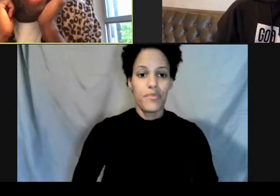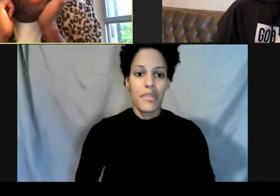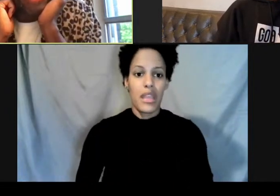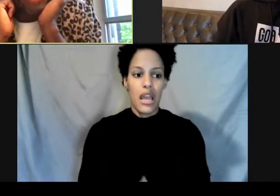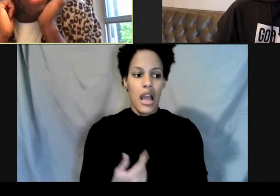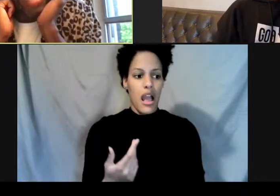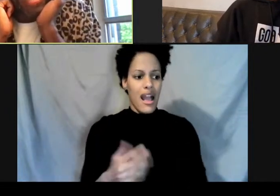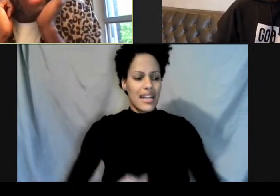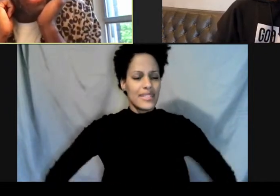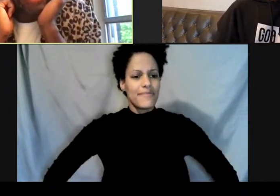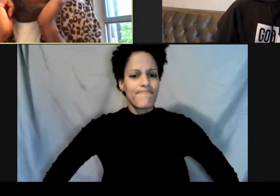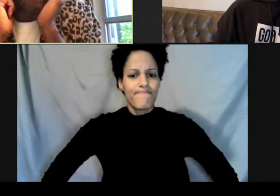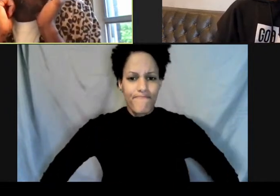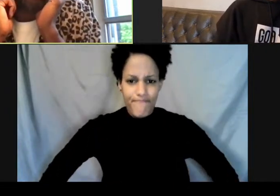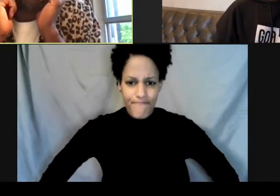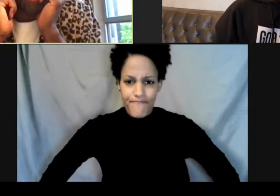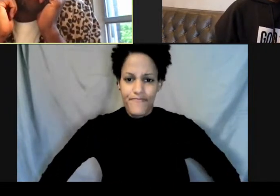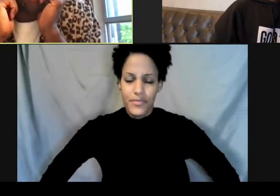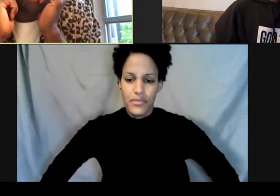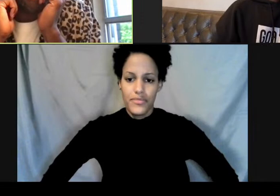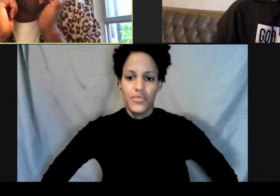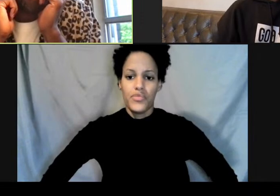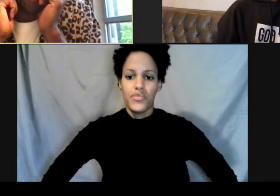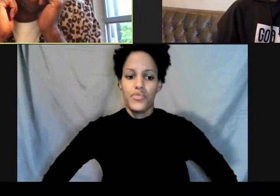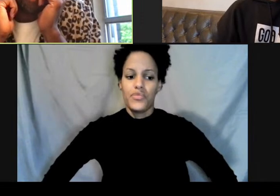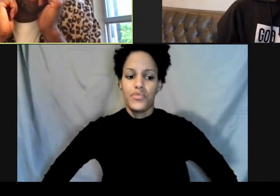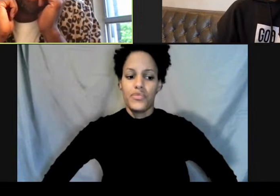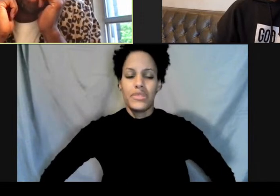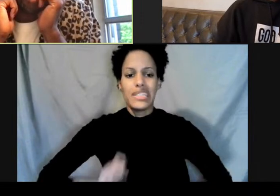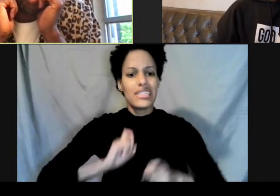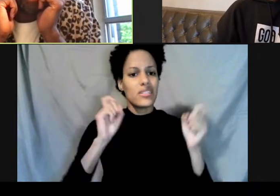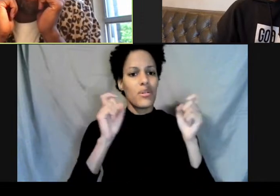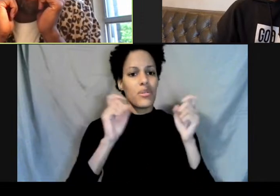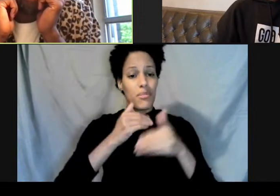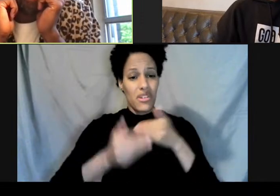didn't change the process, because